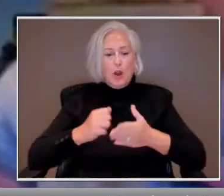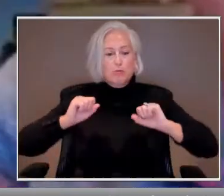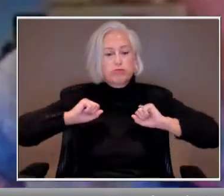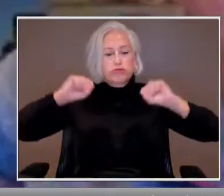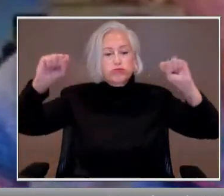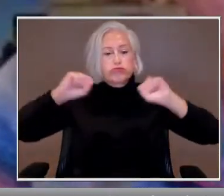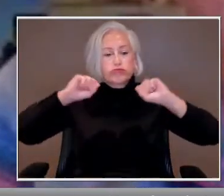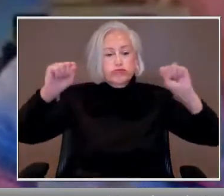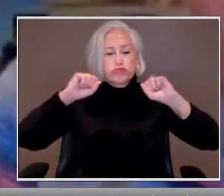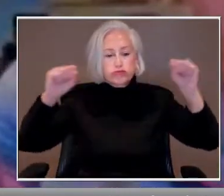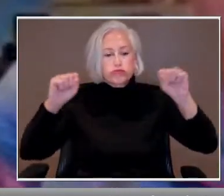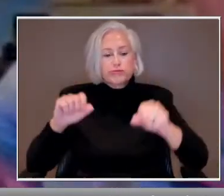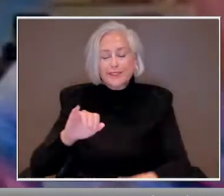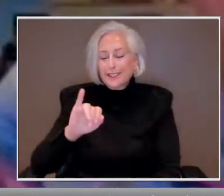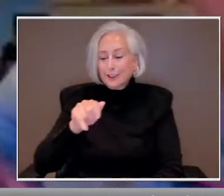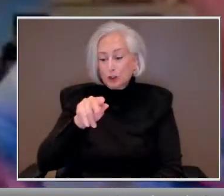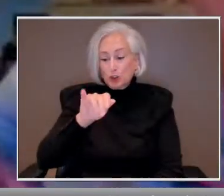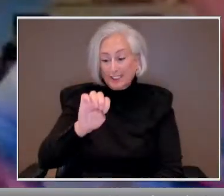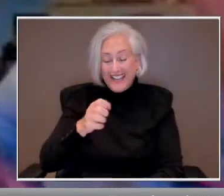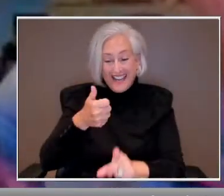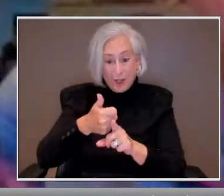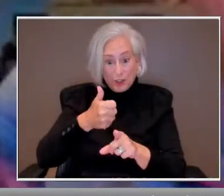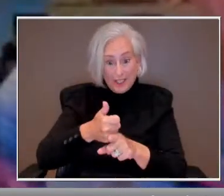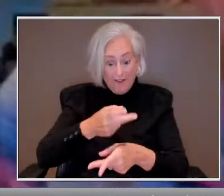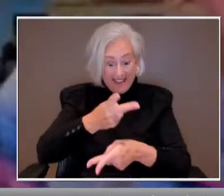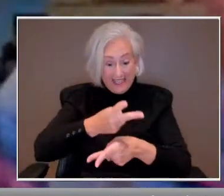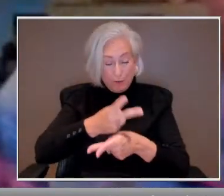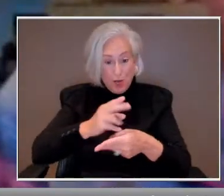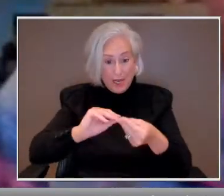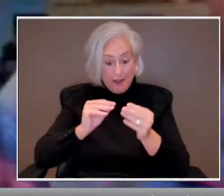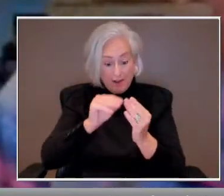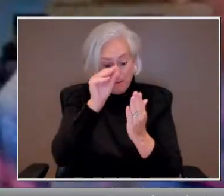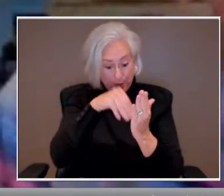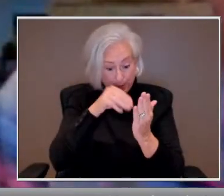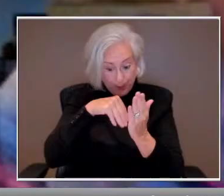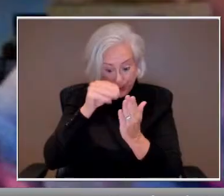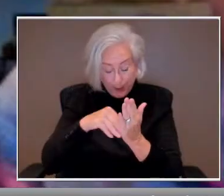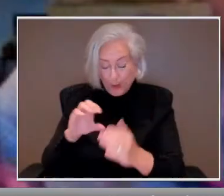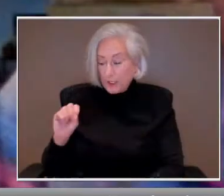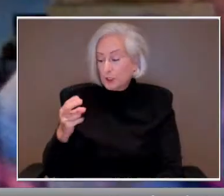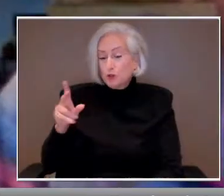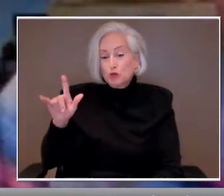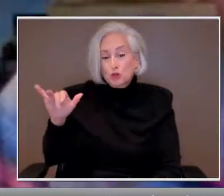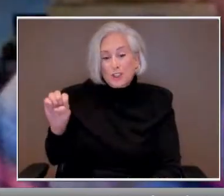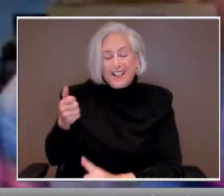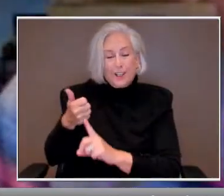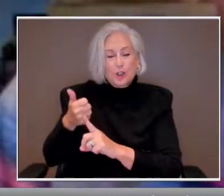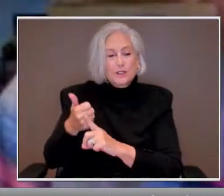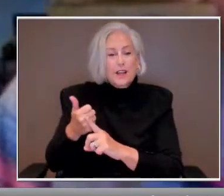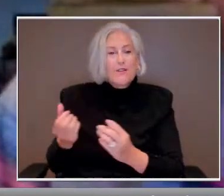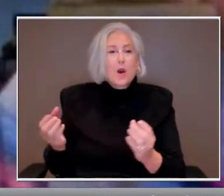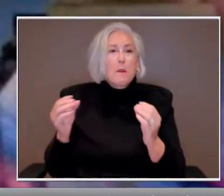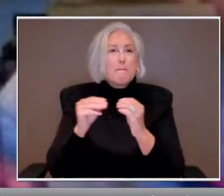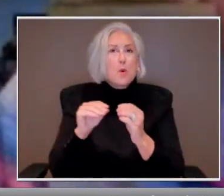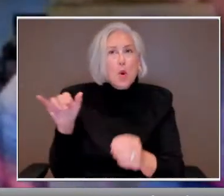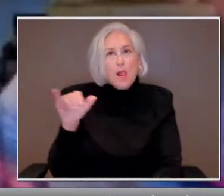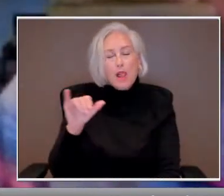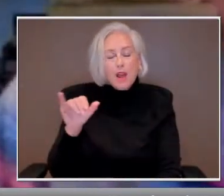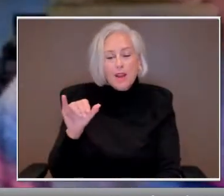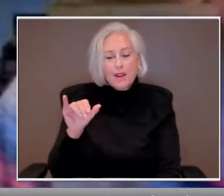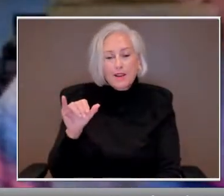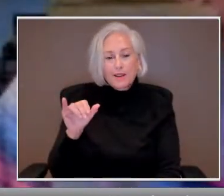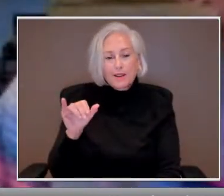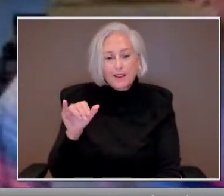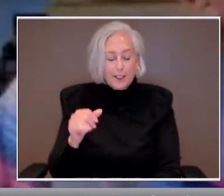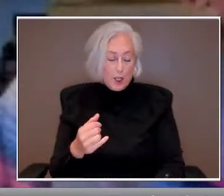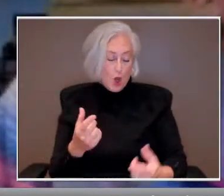kind of keeps track of all the numbers and what he's doing, and then Shelley is seems to be more on the well, what are